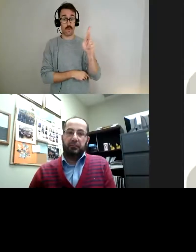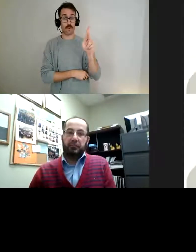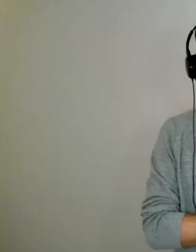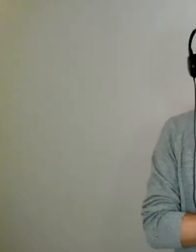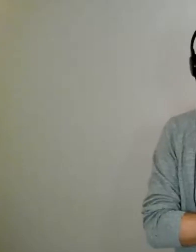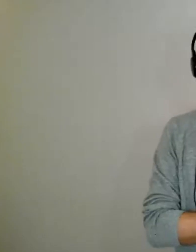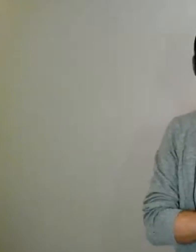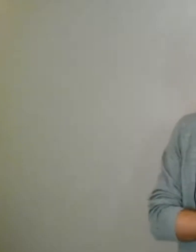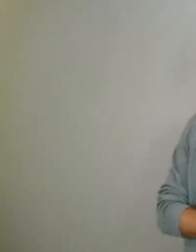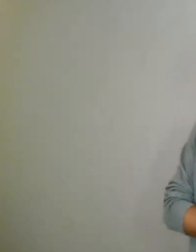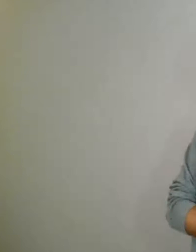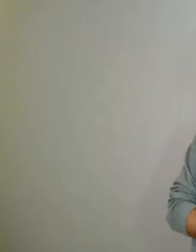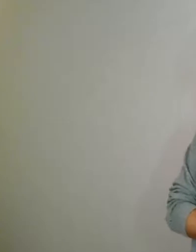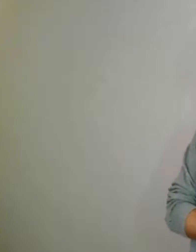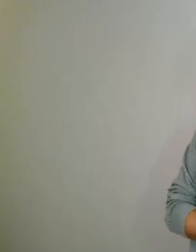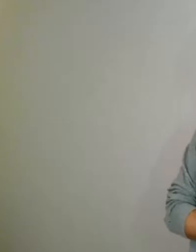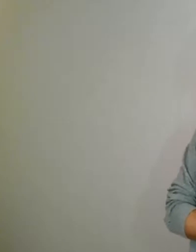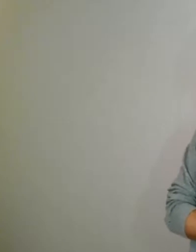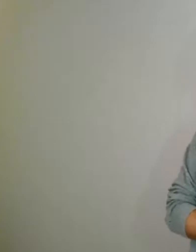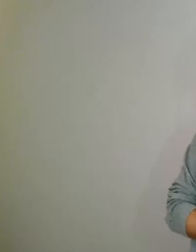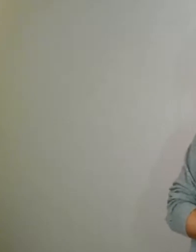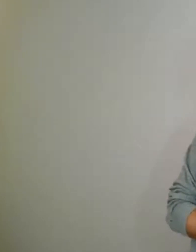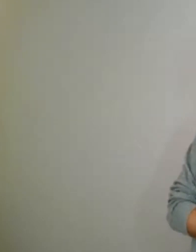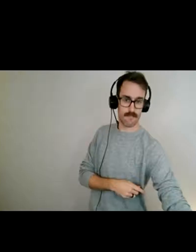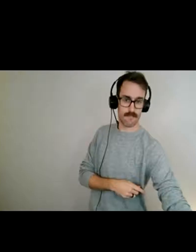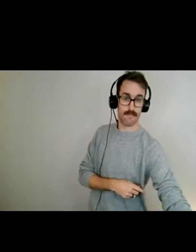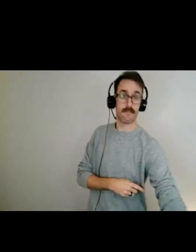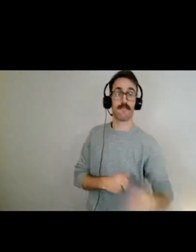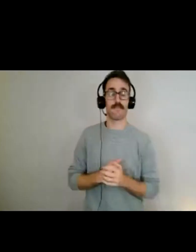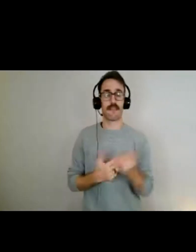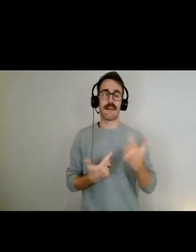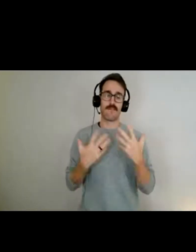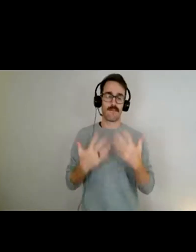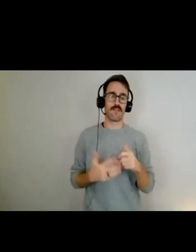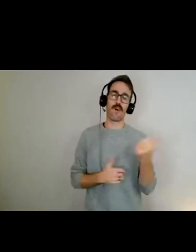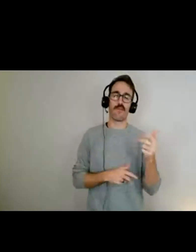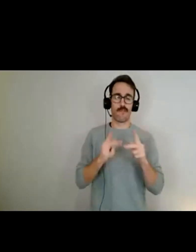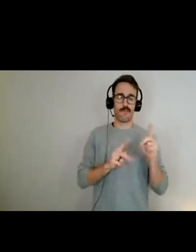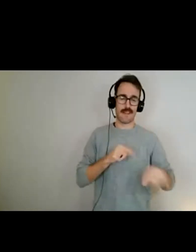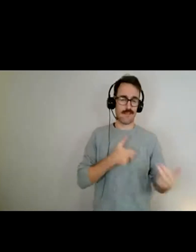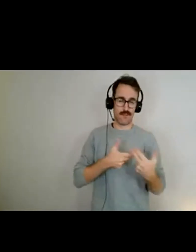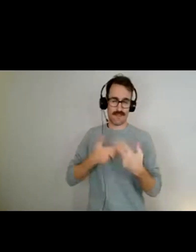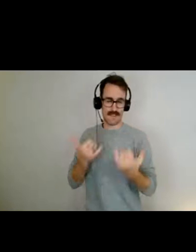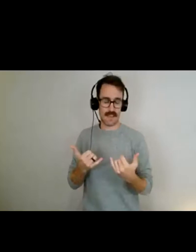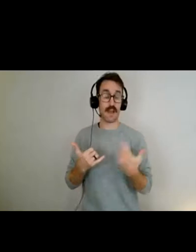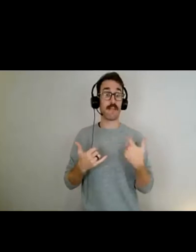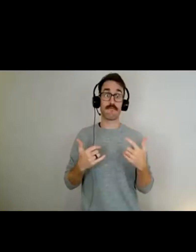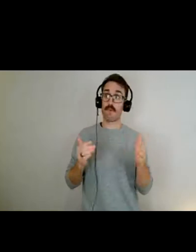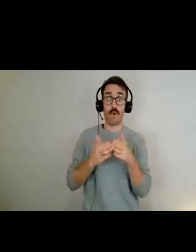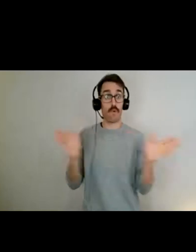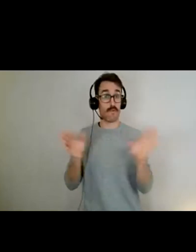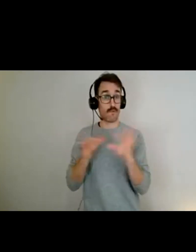Natalie Zalaboski, who unfortunately couldn't make it today. I've been asked to do the opening remarks to start this webinar